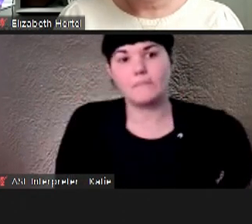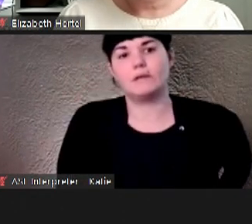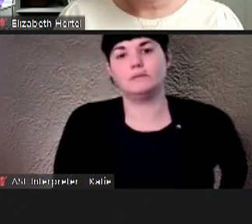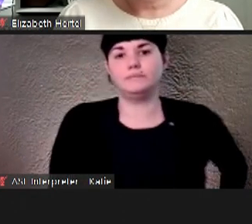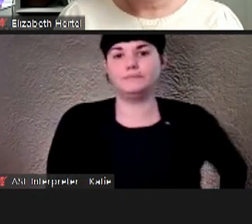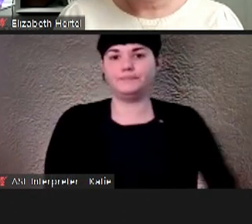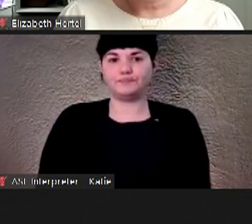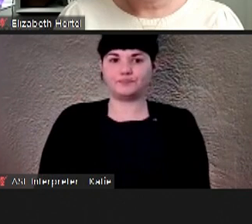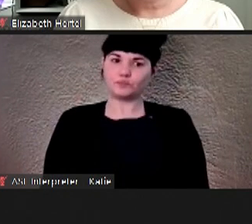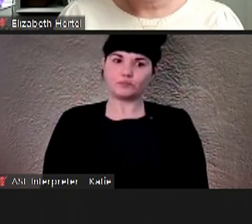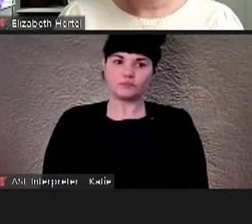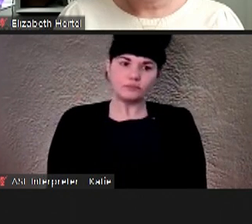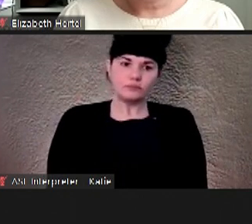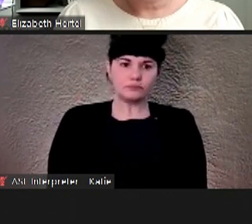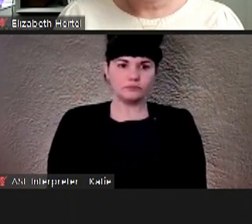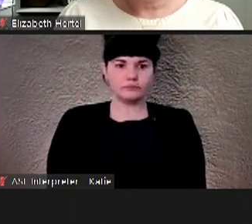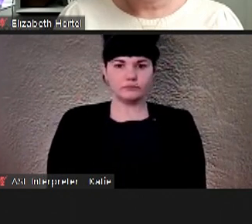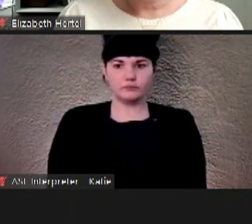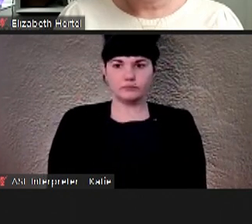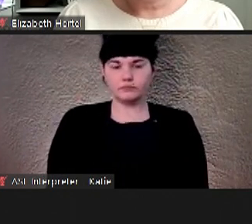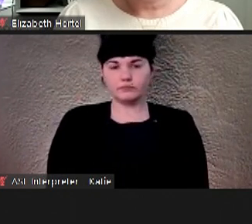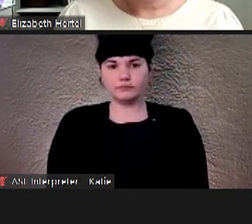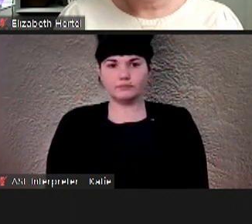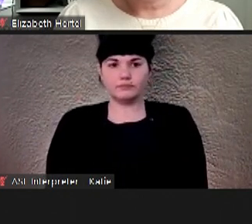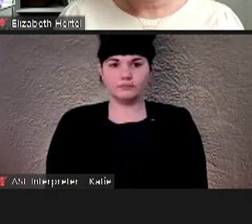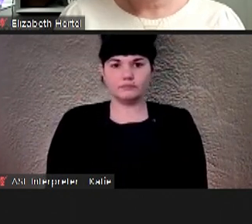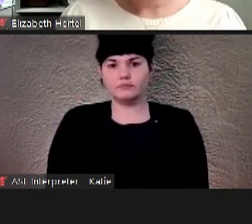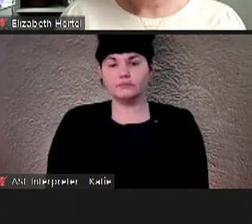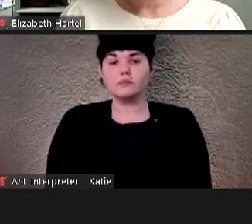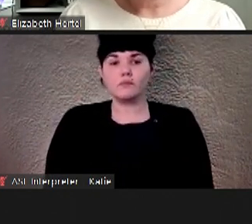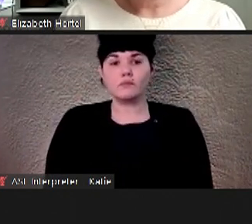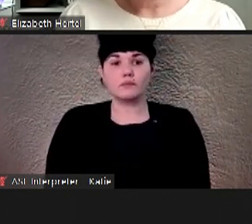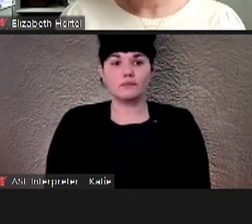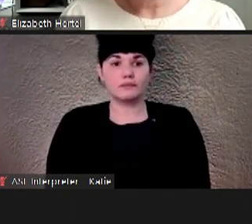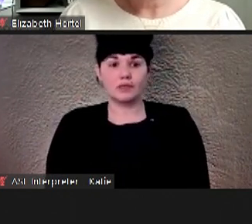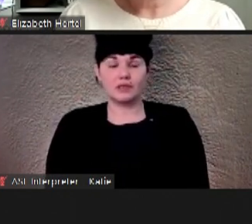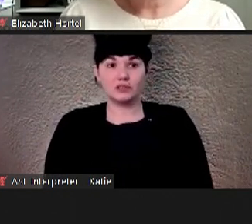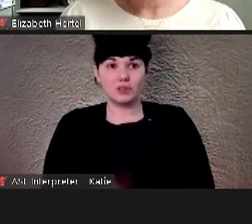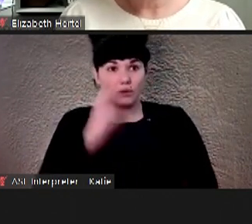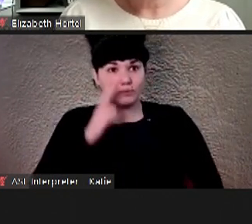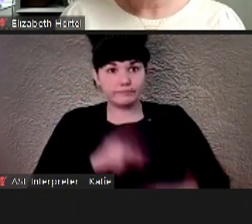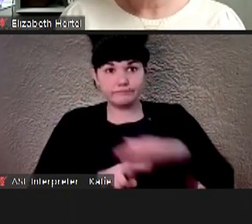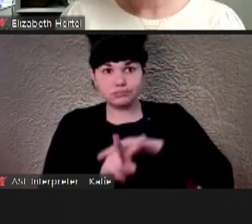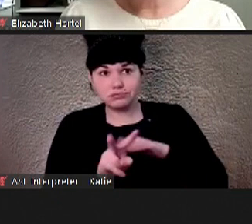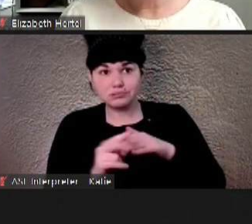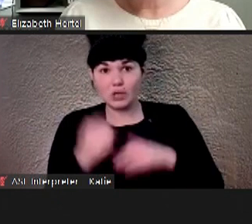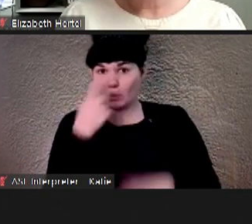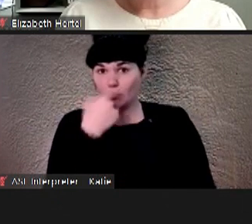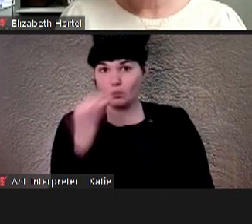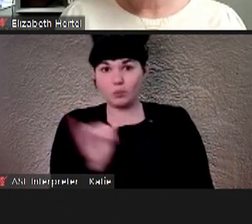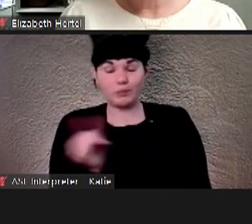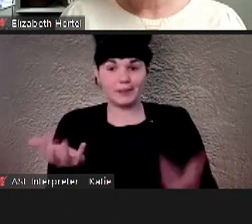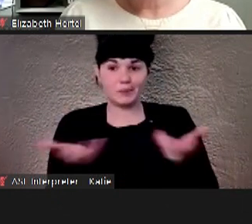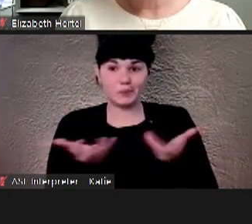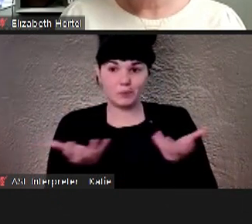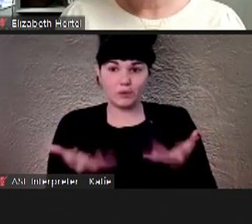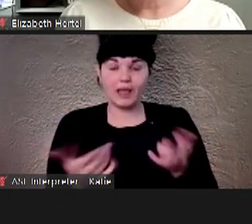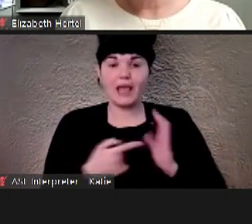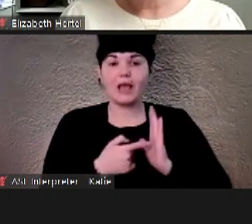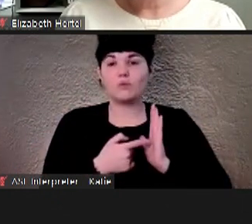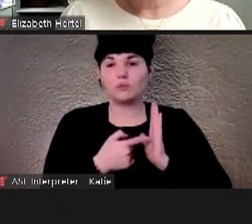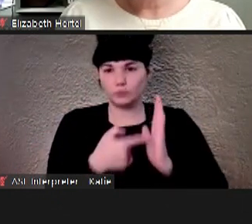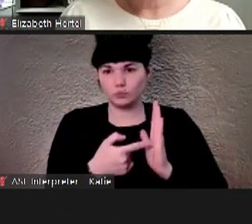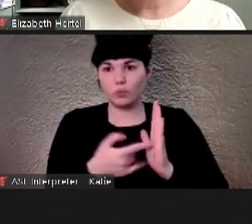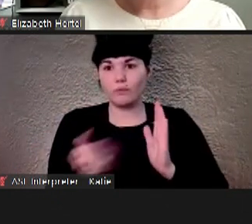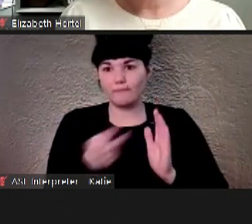I want to talk a little bit about where we're heading. And I'd like to share with you some modeling updates. This is